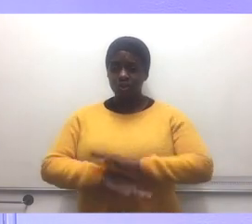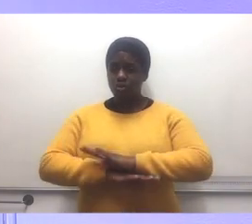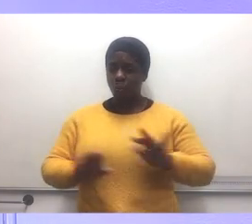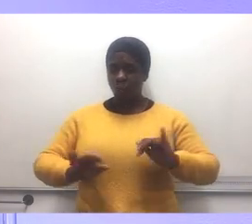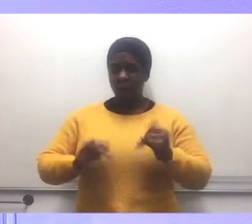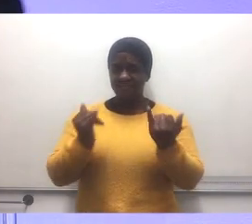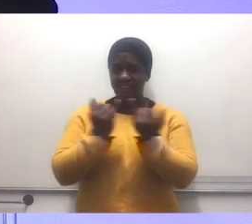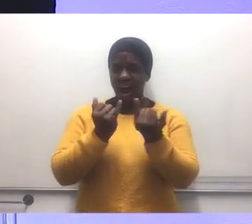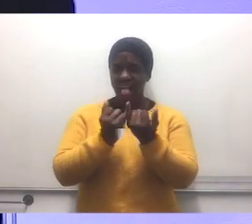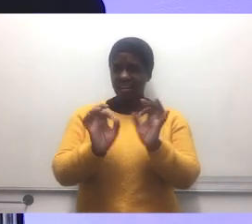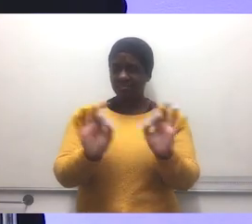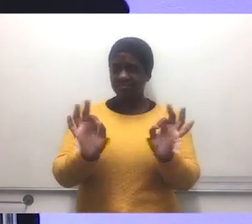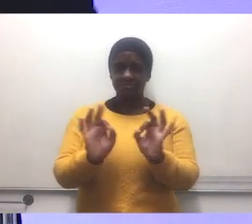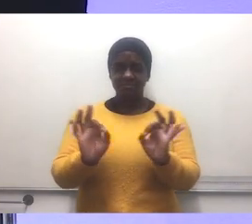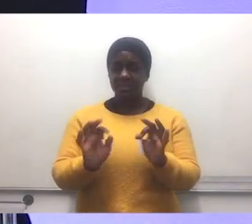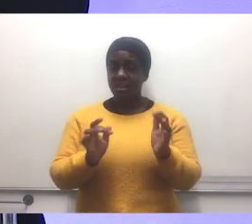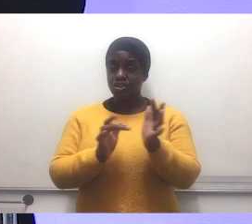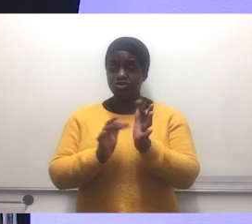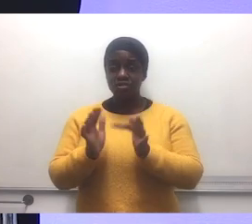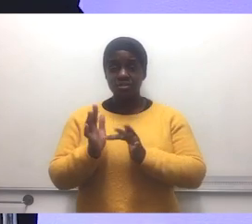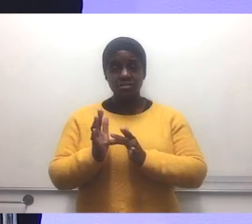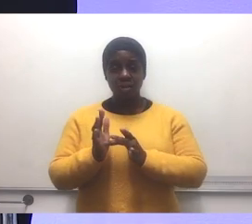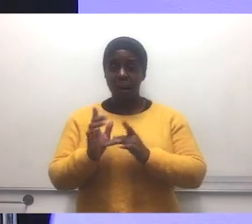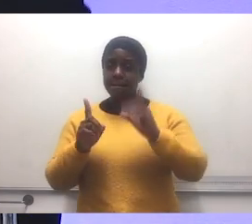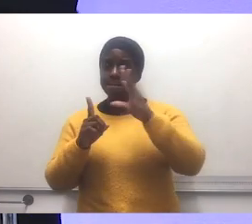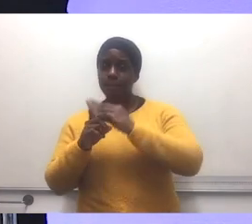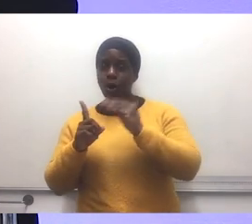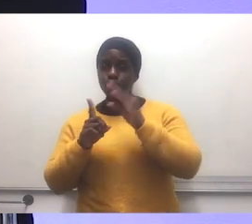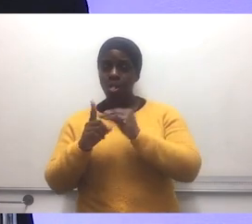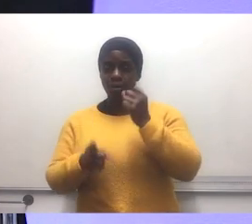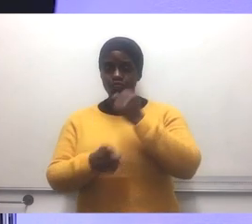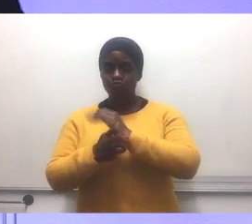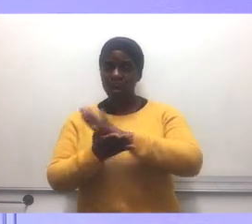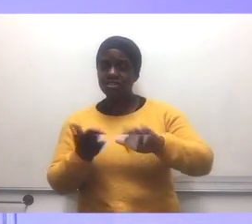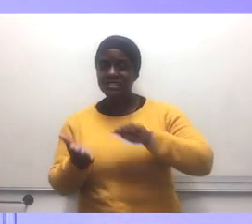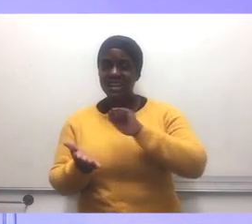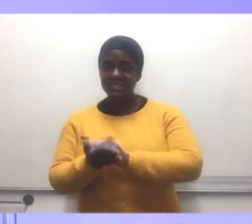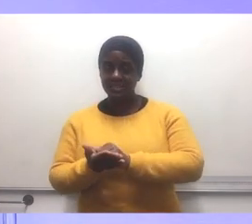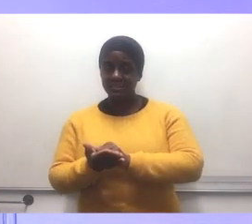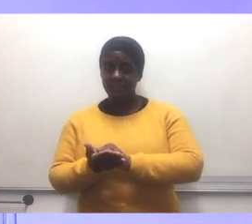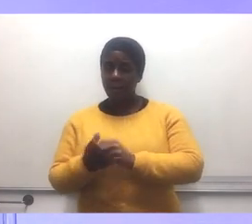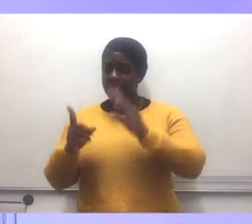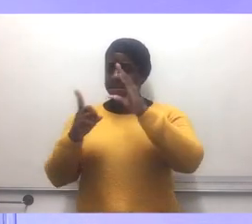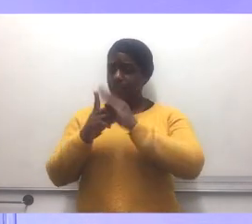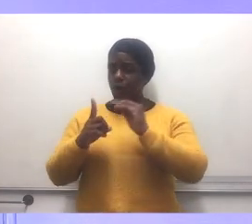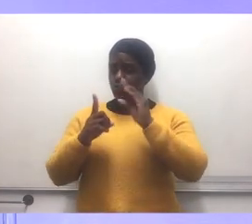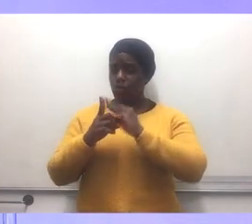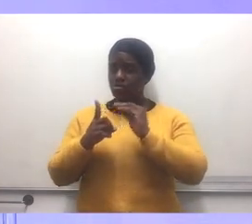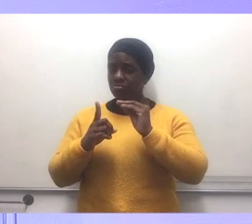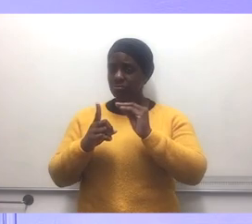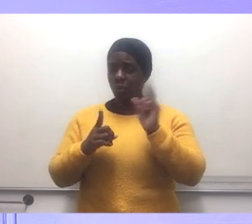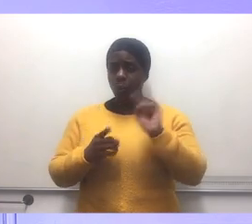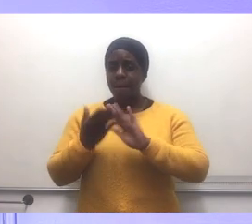Yes, Jesus was such a model of righteousness. He was such a model of what